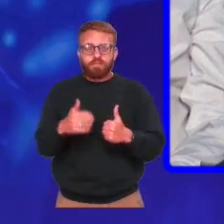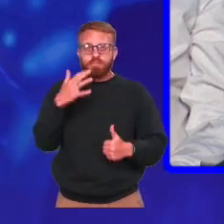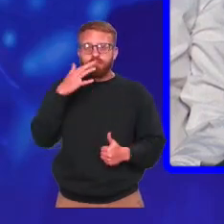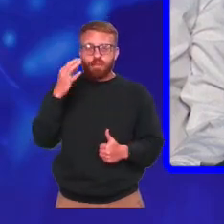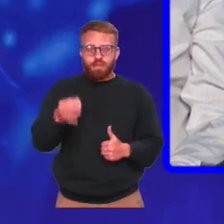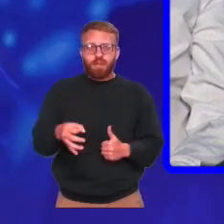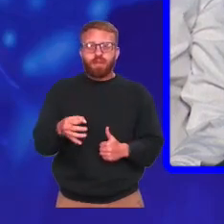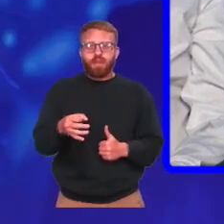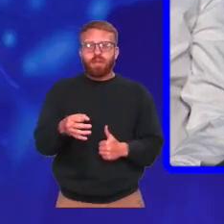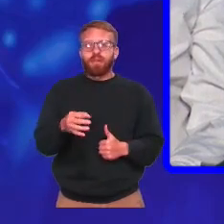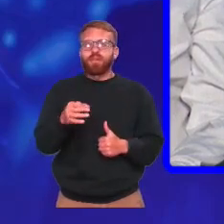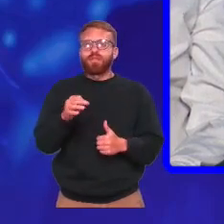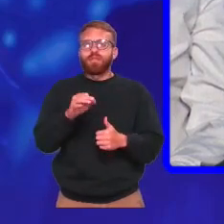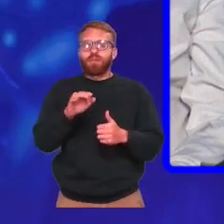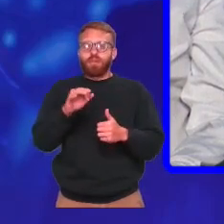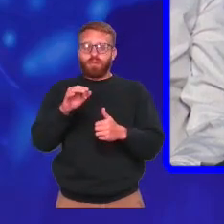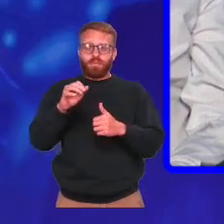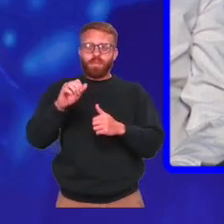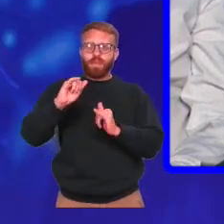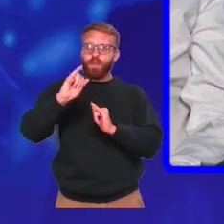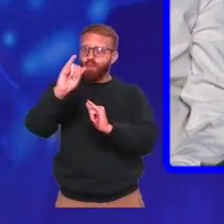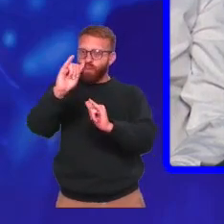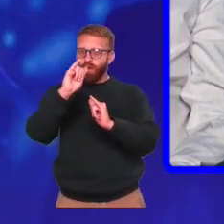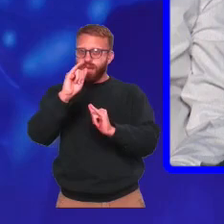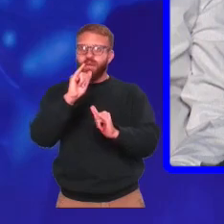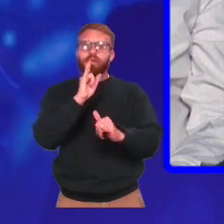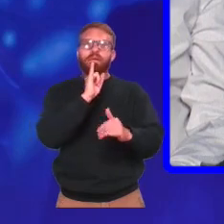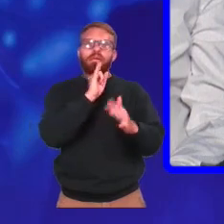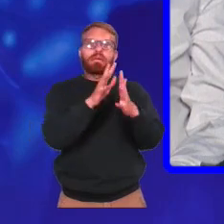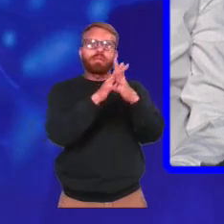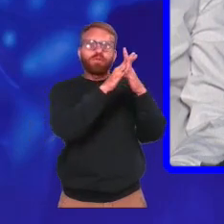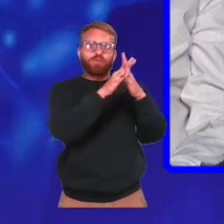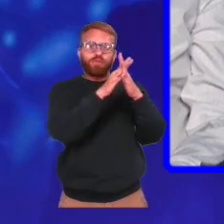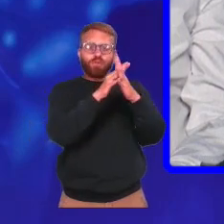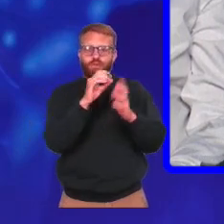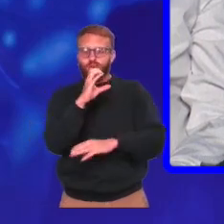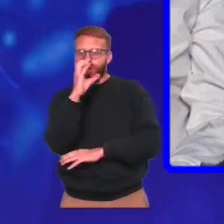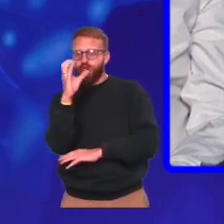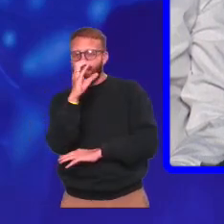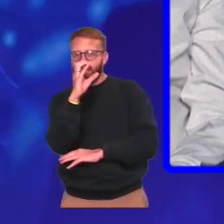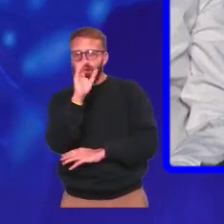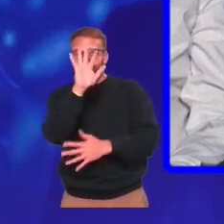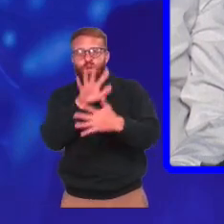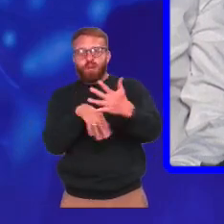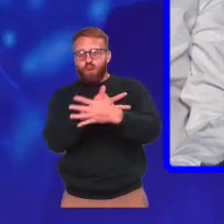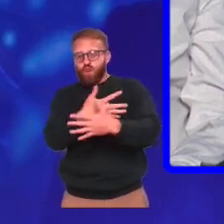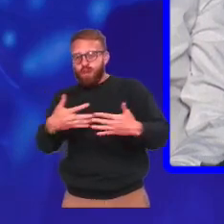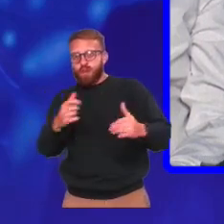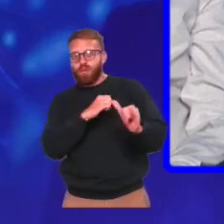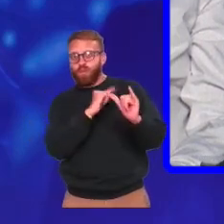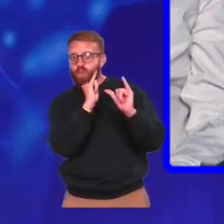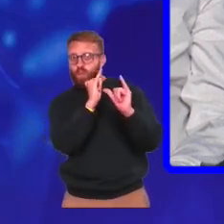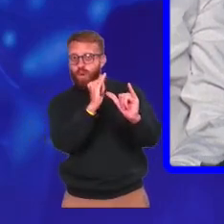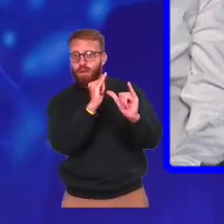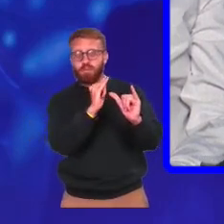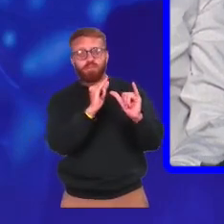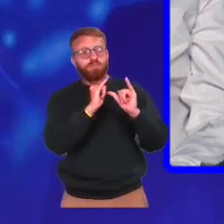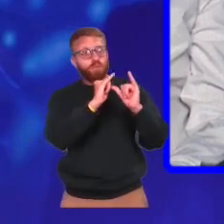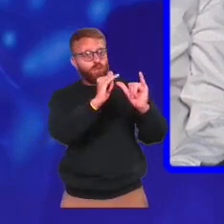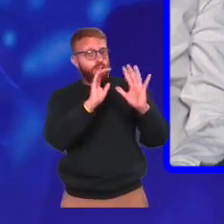know, Sony Interactive is headquartered in California. It has major offices in Europe and Japan. Being